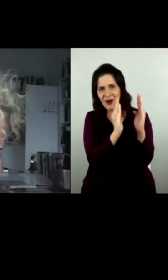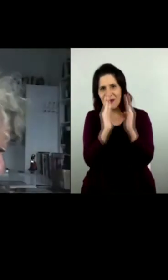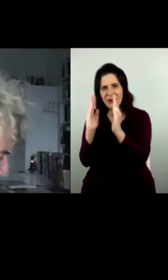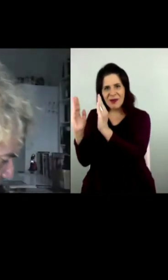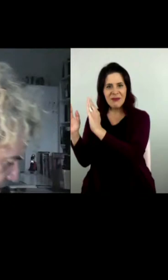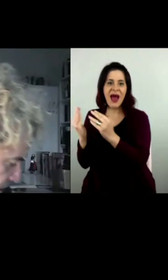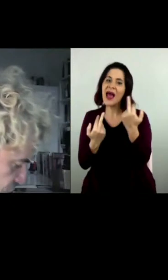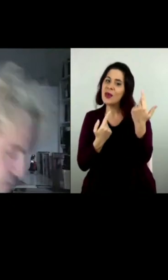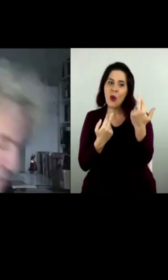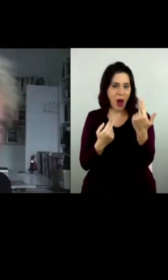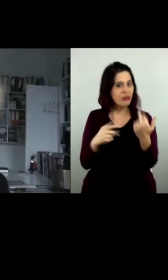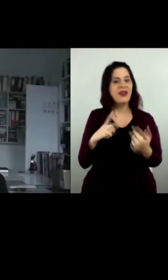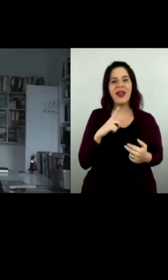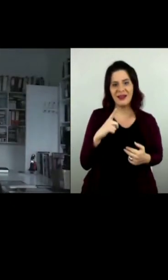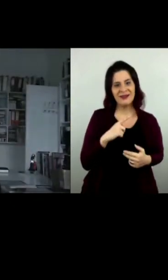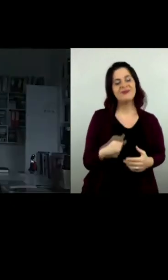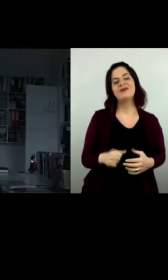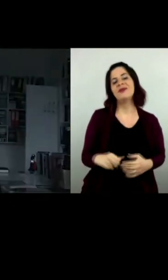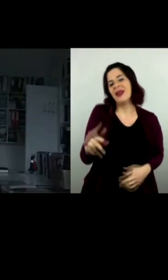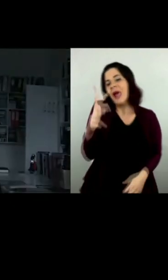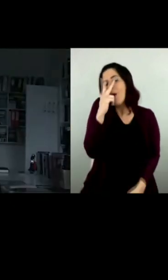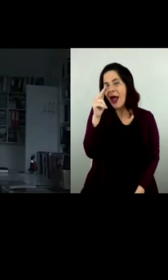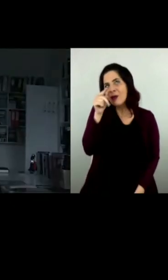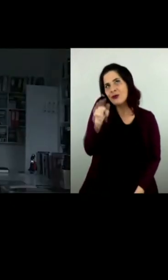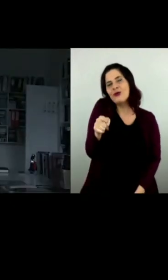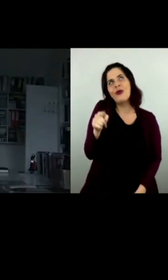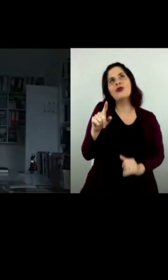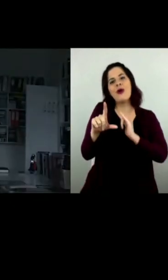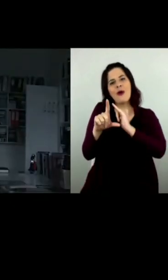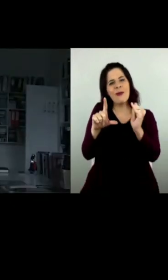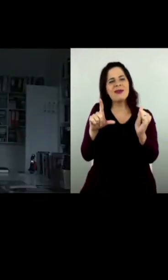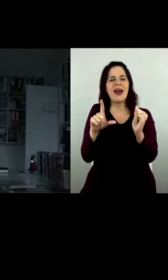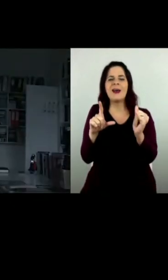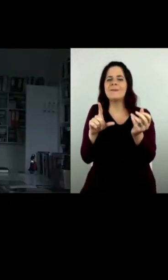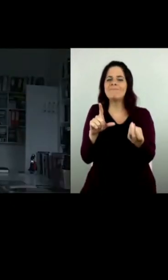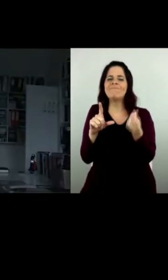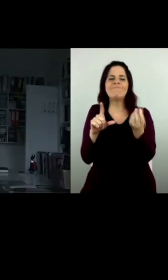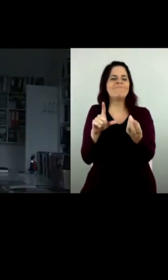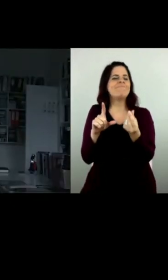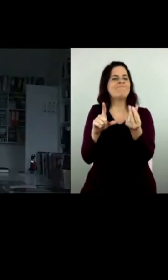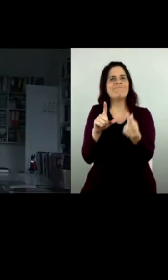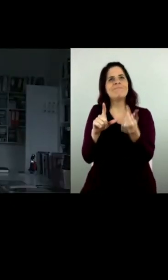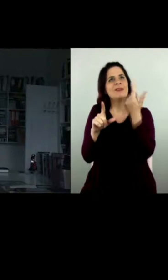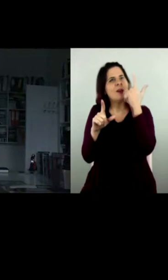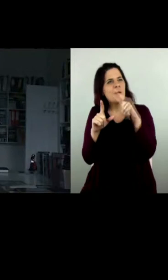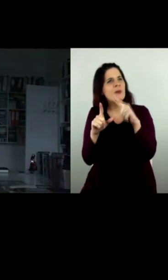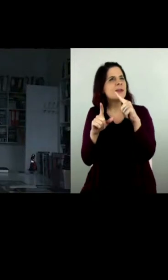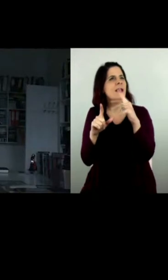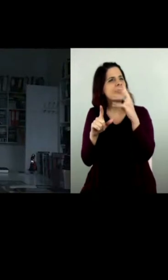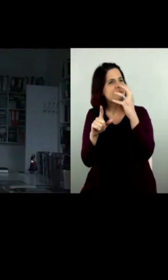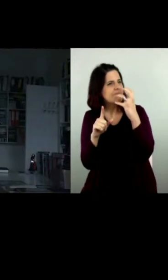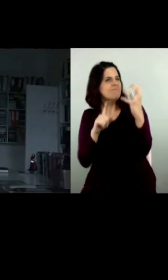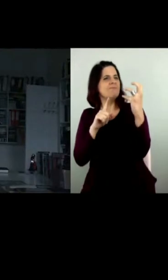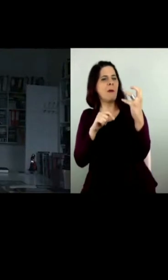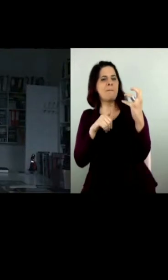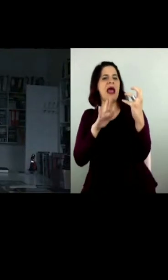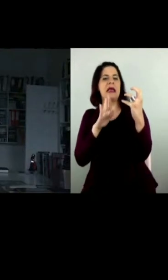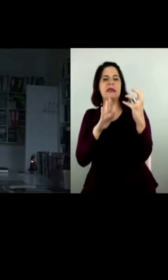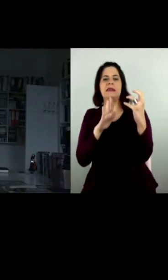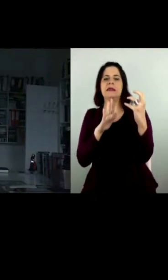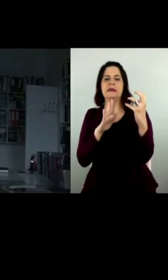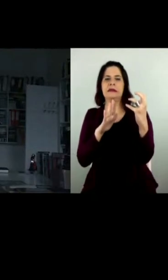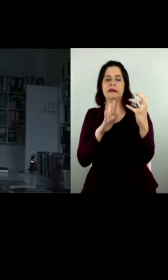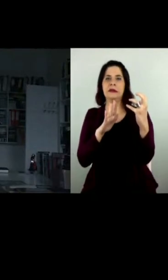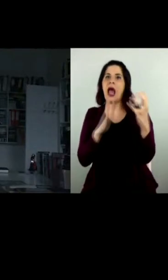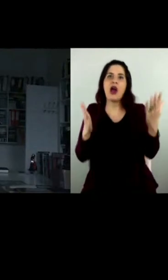documentary is more valid and more vital than ever, and